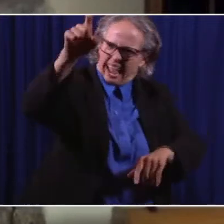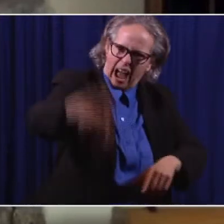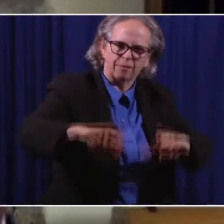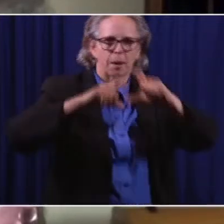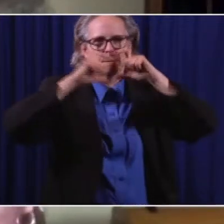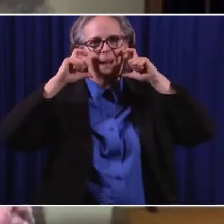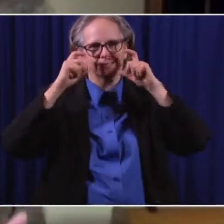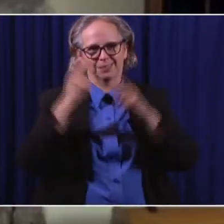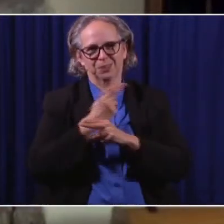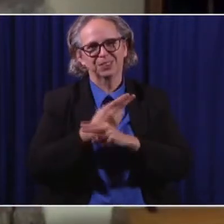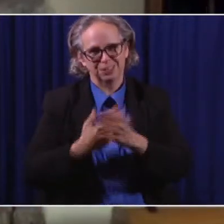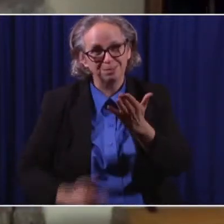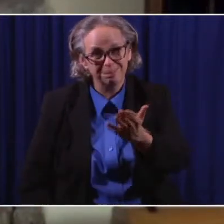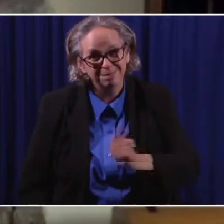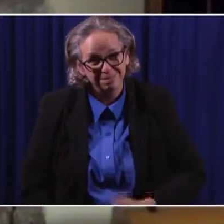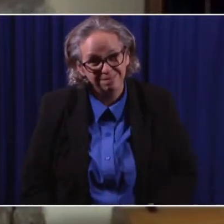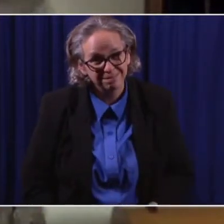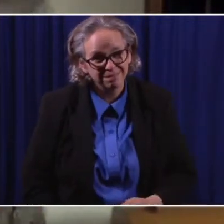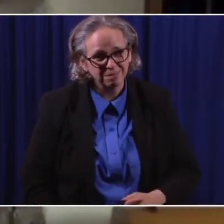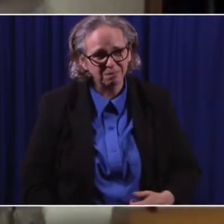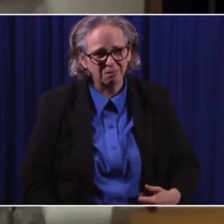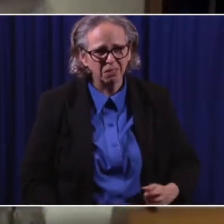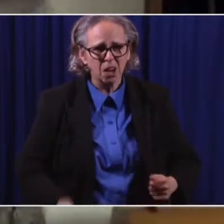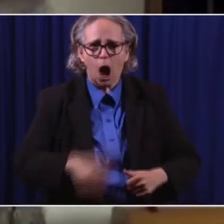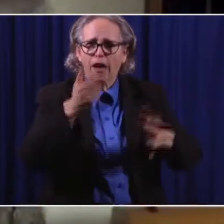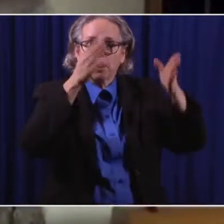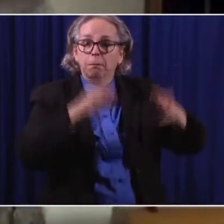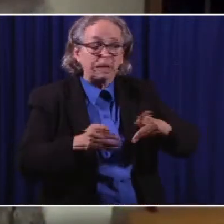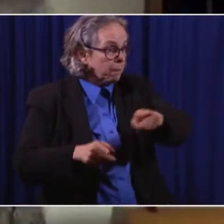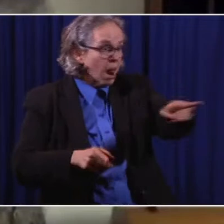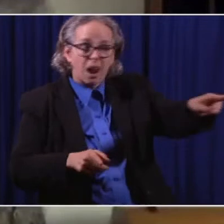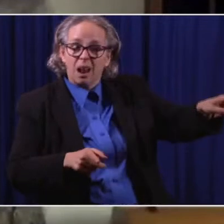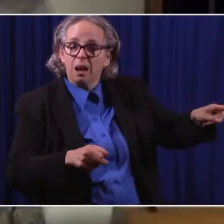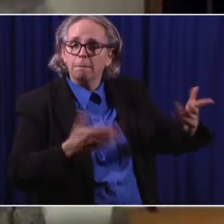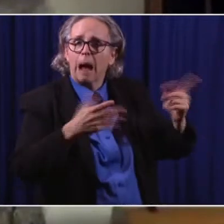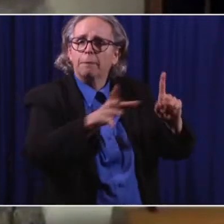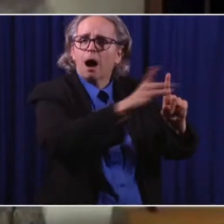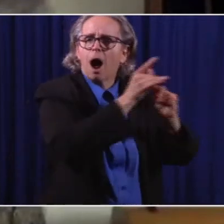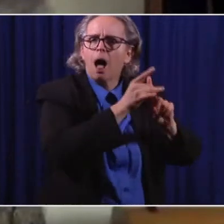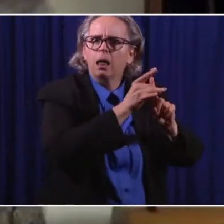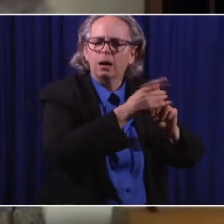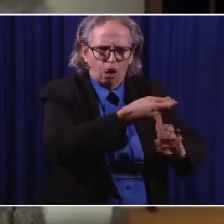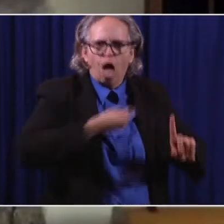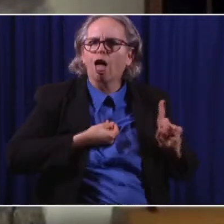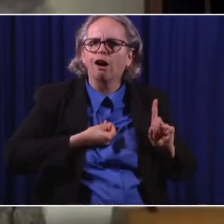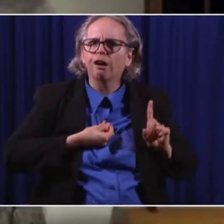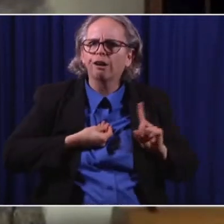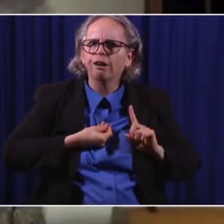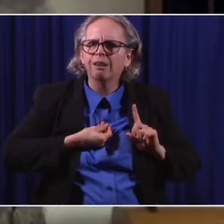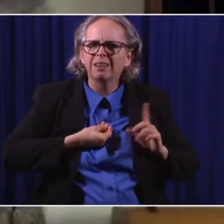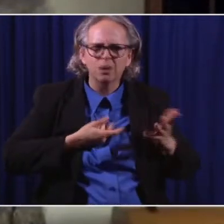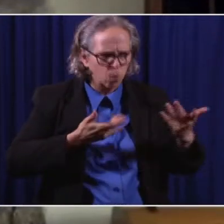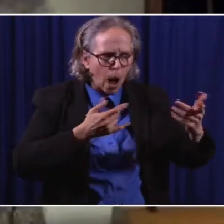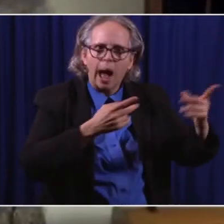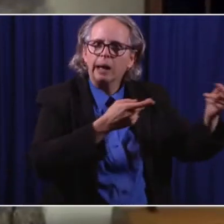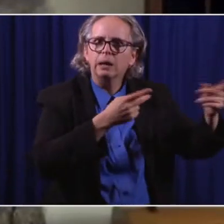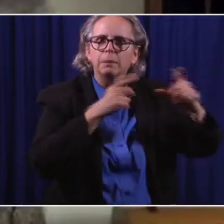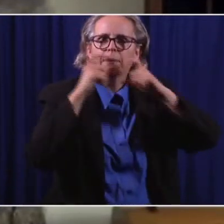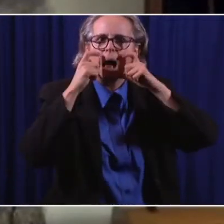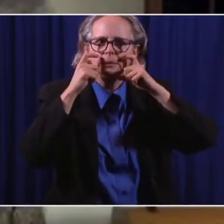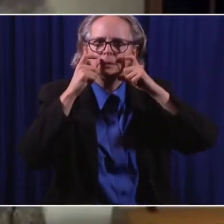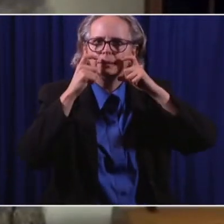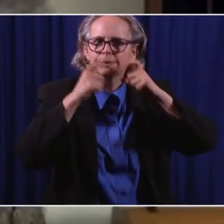person you may run into may have it, and you don't know it, and they may not know it. So I think that's the strong message.